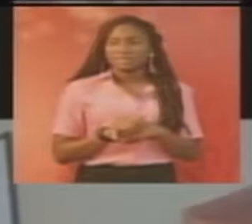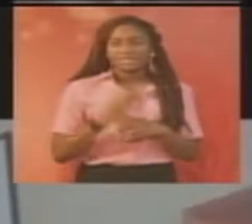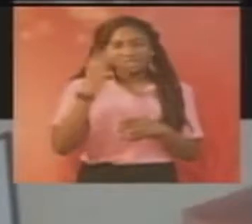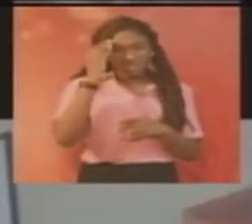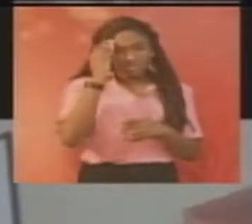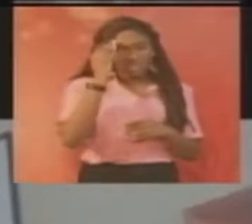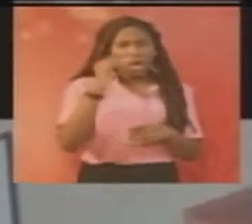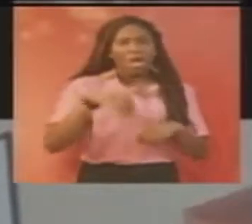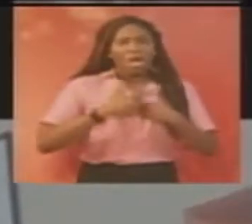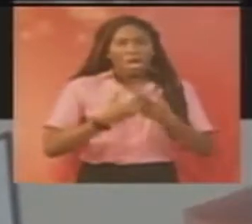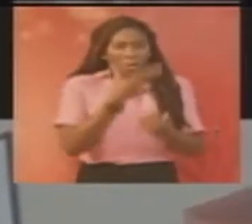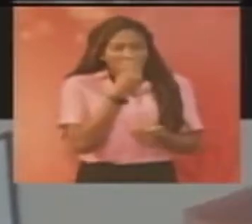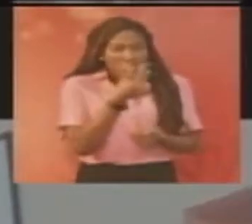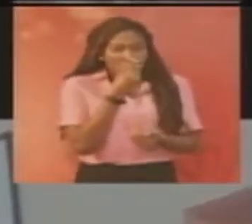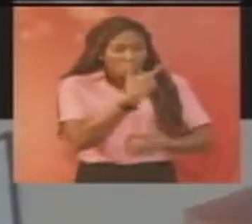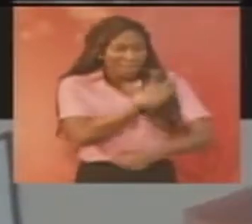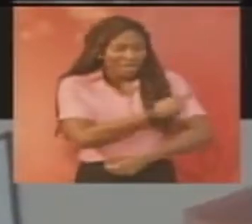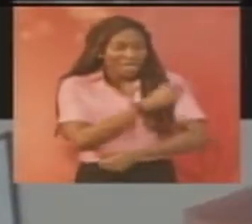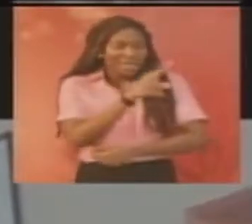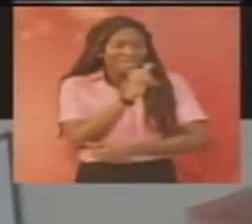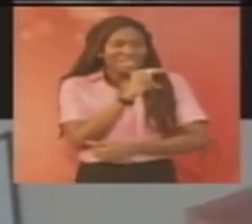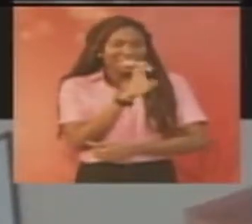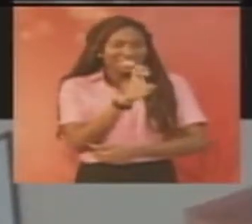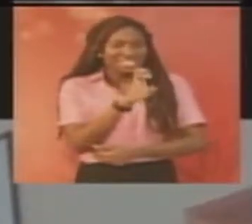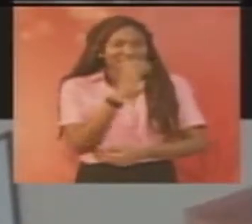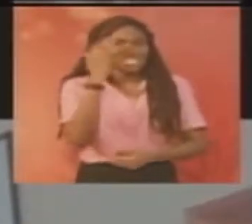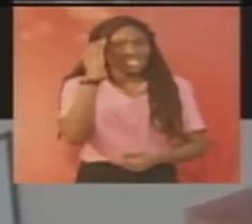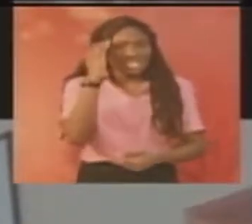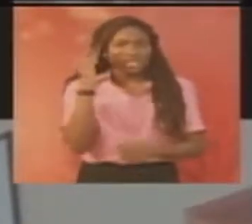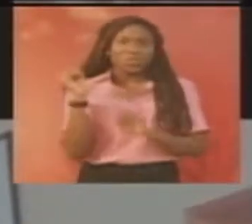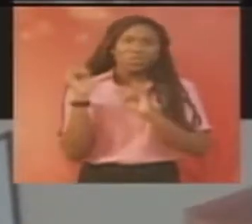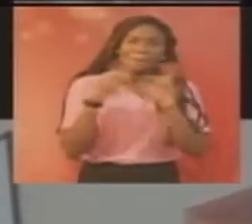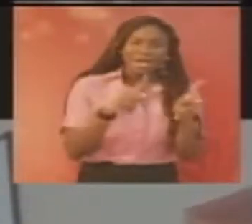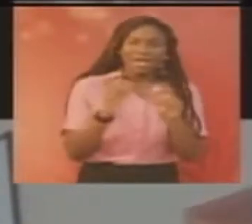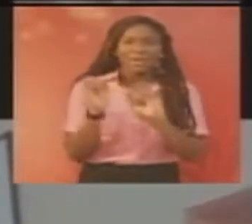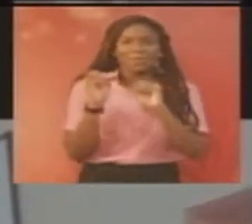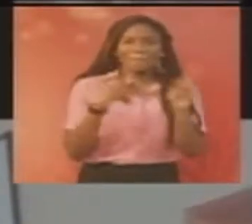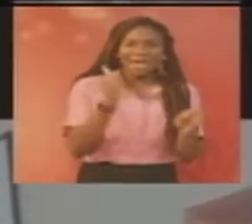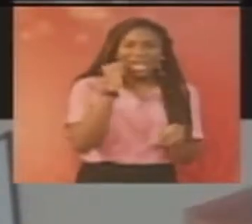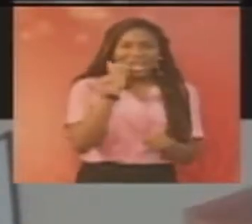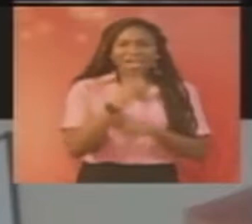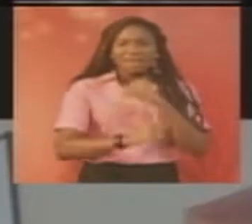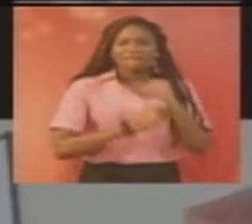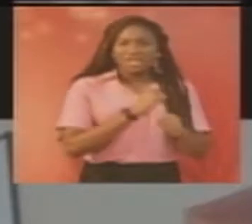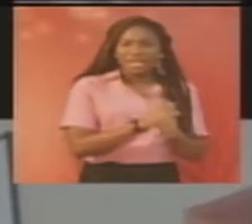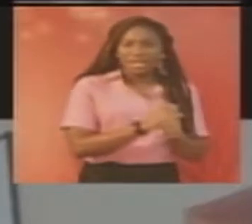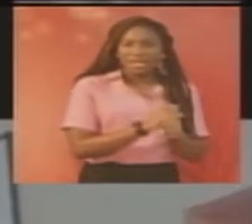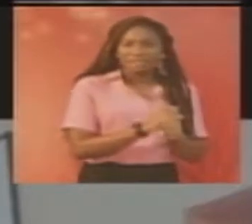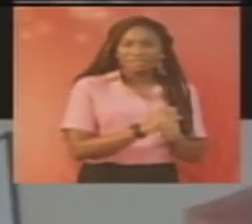have to kind of keep going back every year to get it? What will tell us,